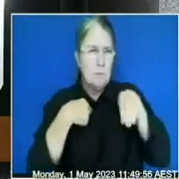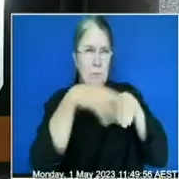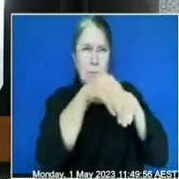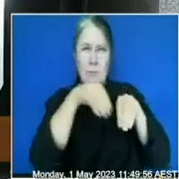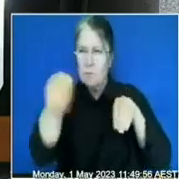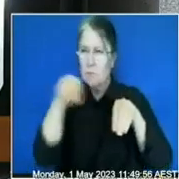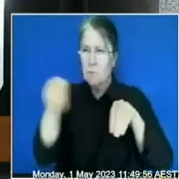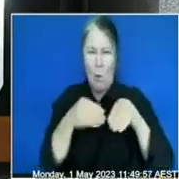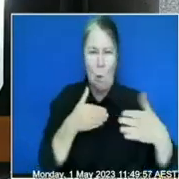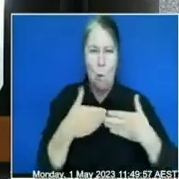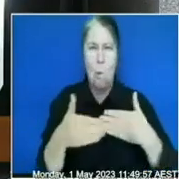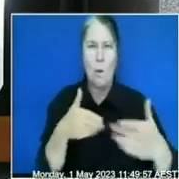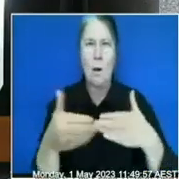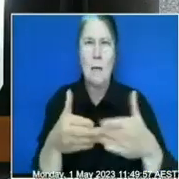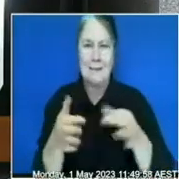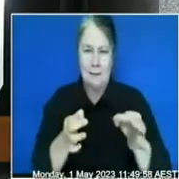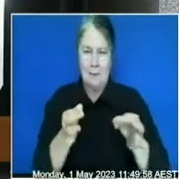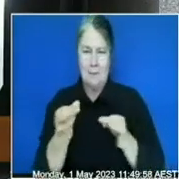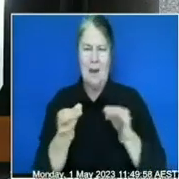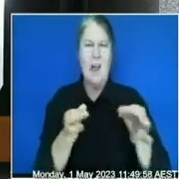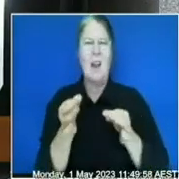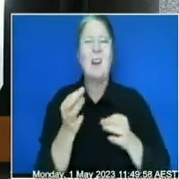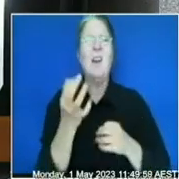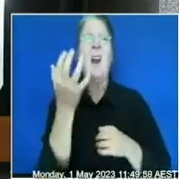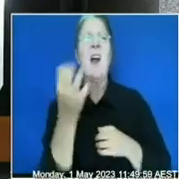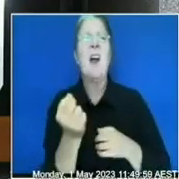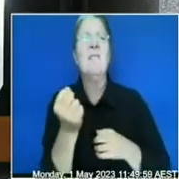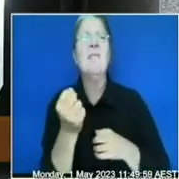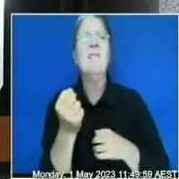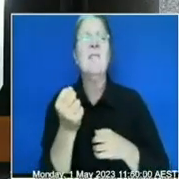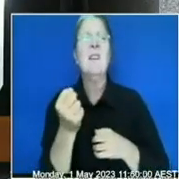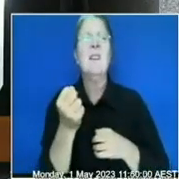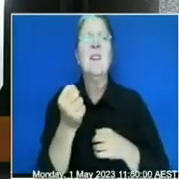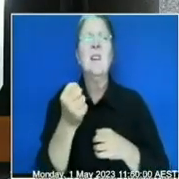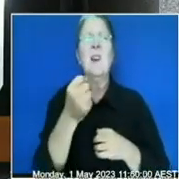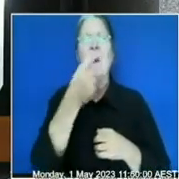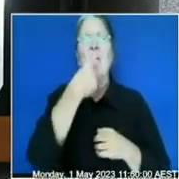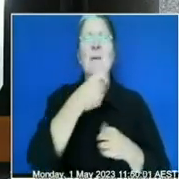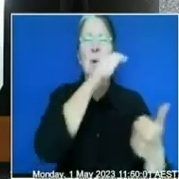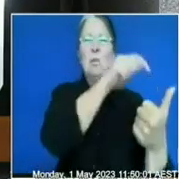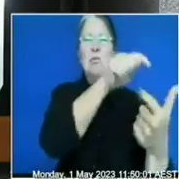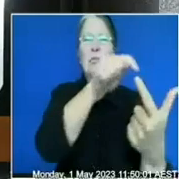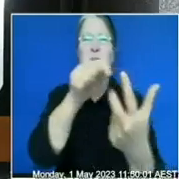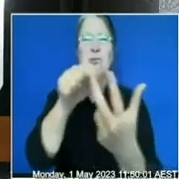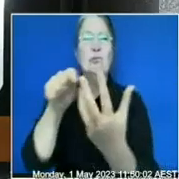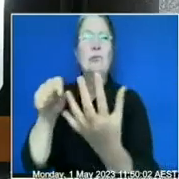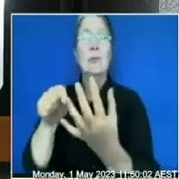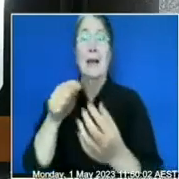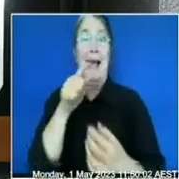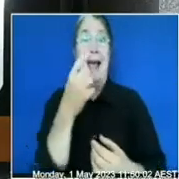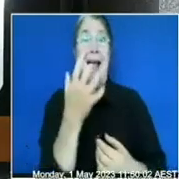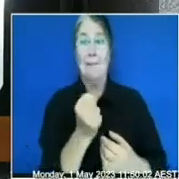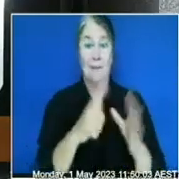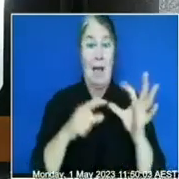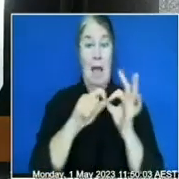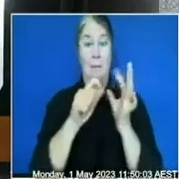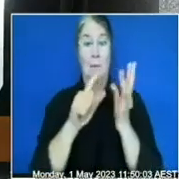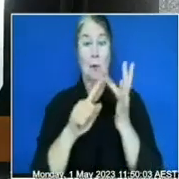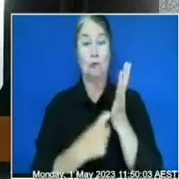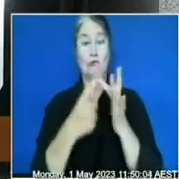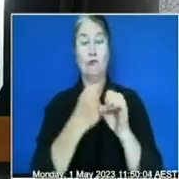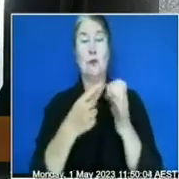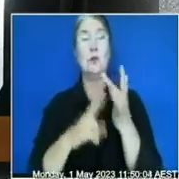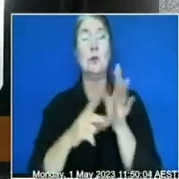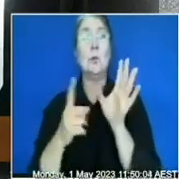Aboriginal evaluation organisation. There's that overarching evaluation monitoring plan will